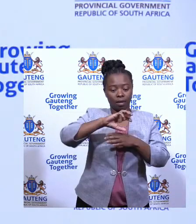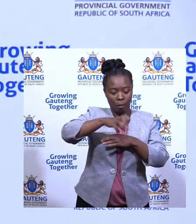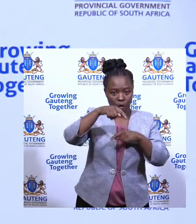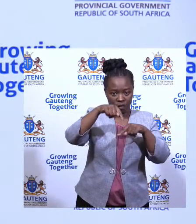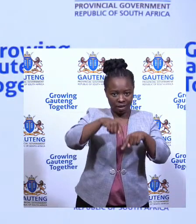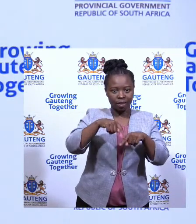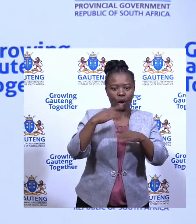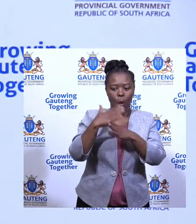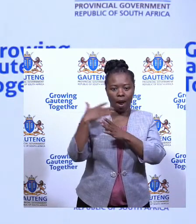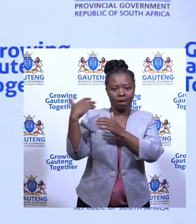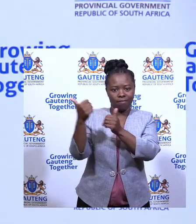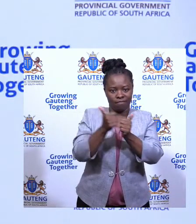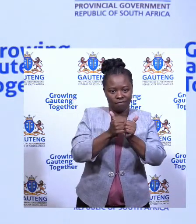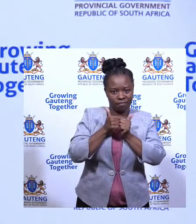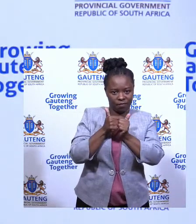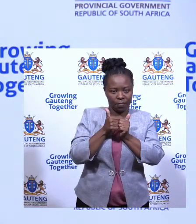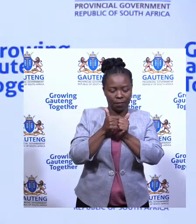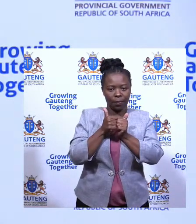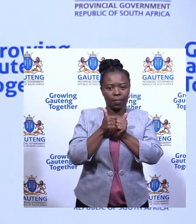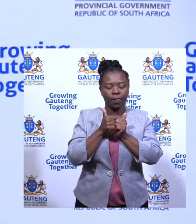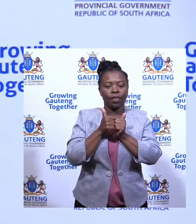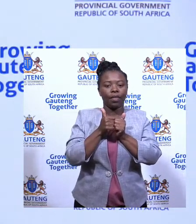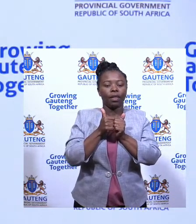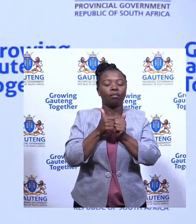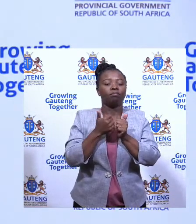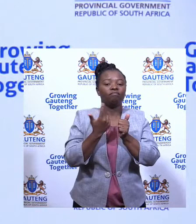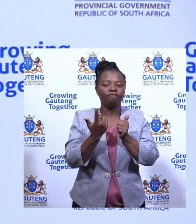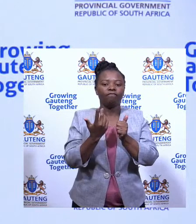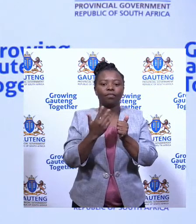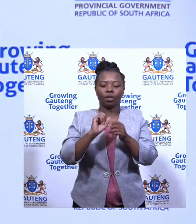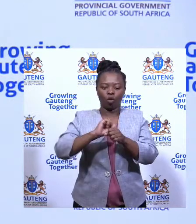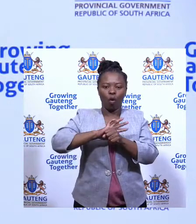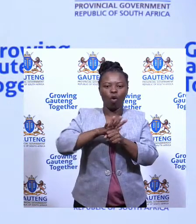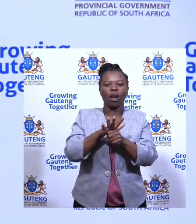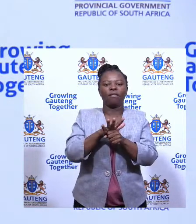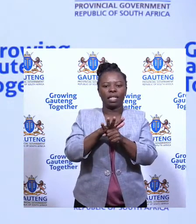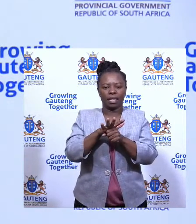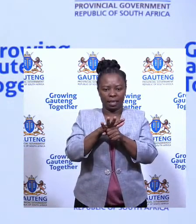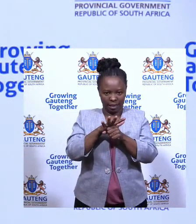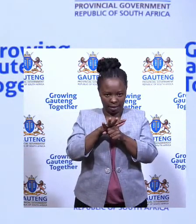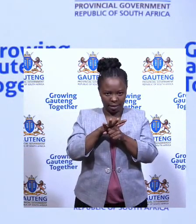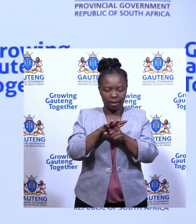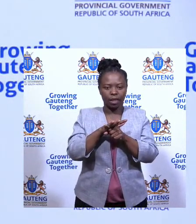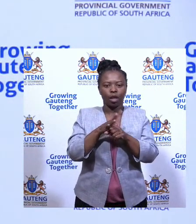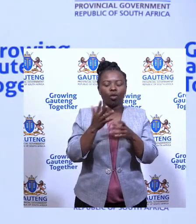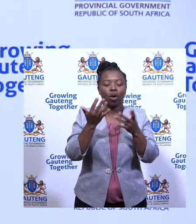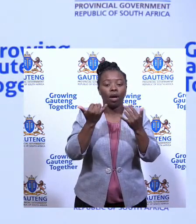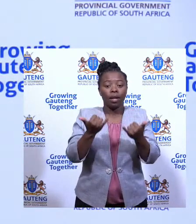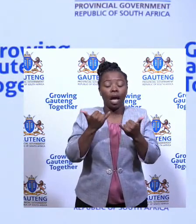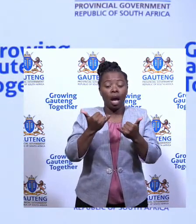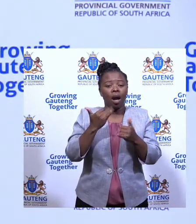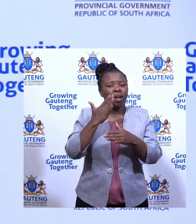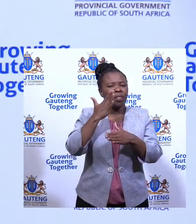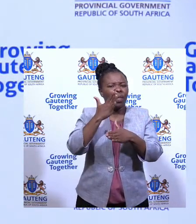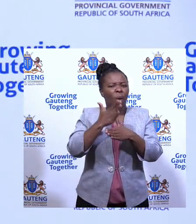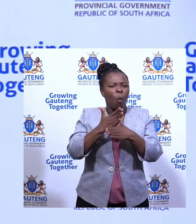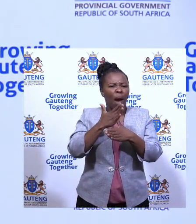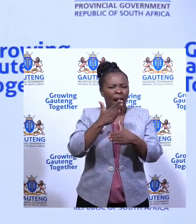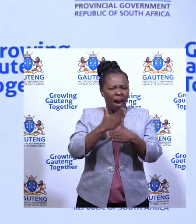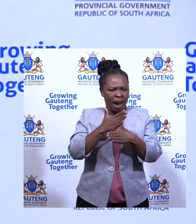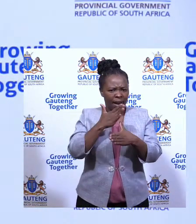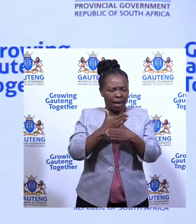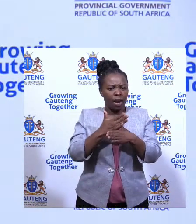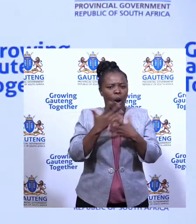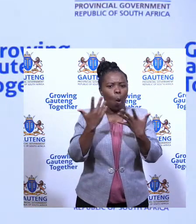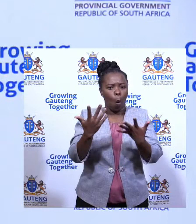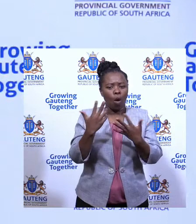and to work with them around the COVID-19 pandemic. Now, the scope of work or the mandate for